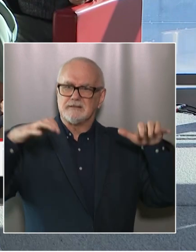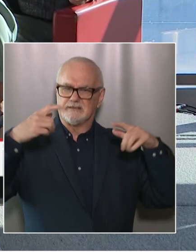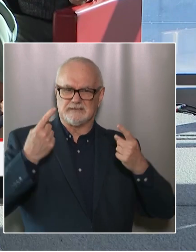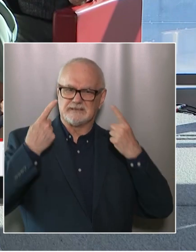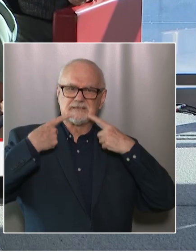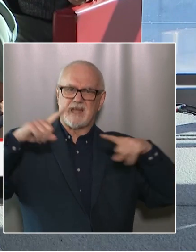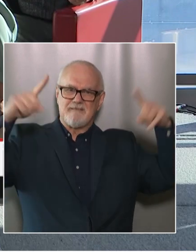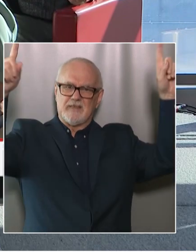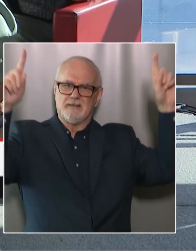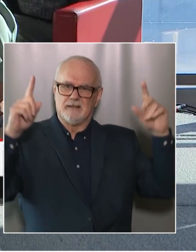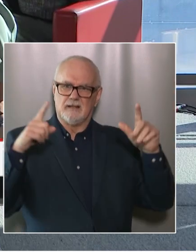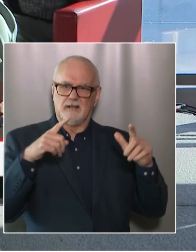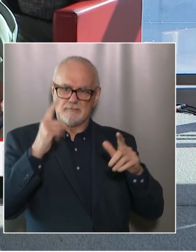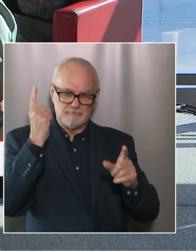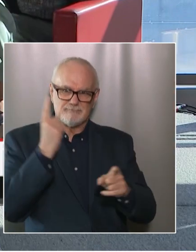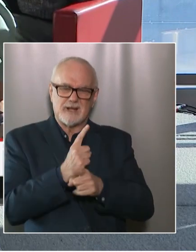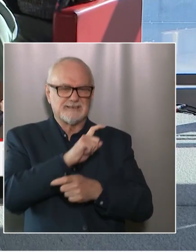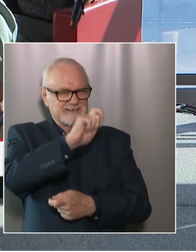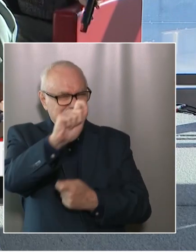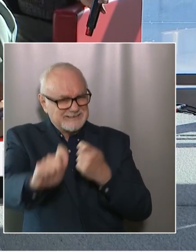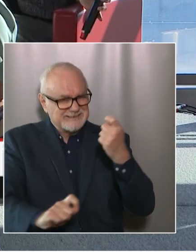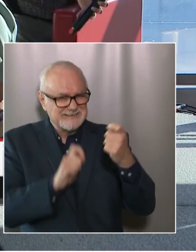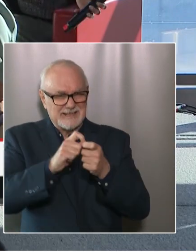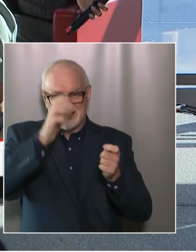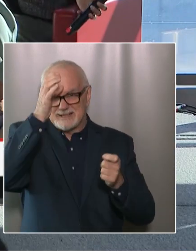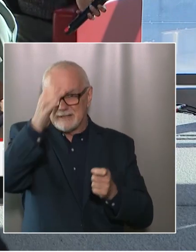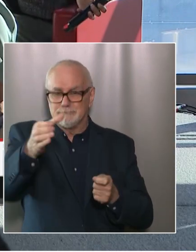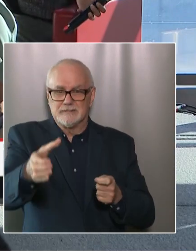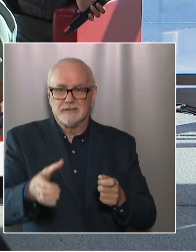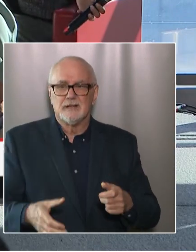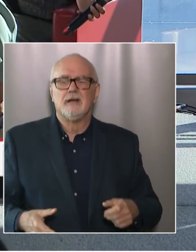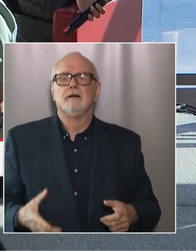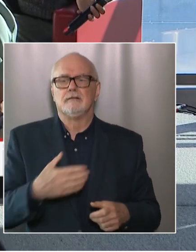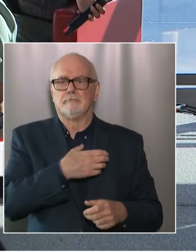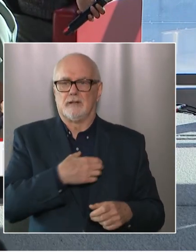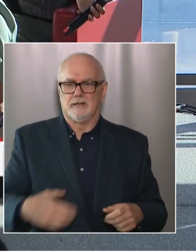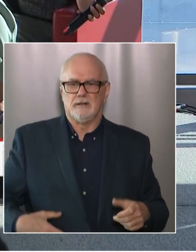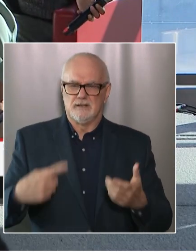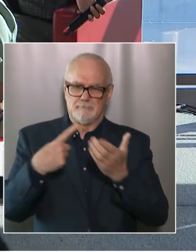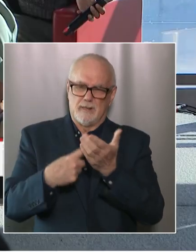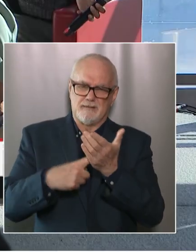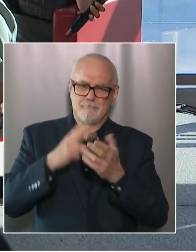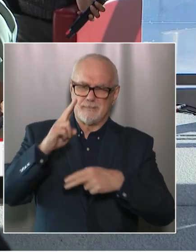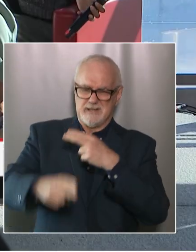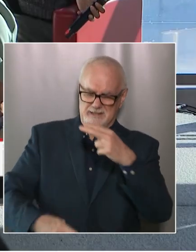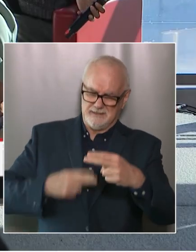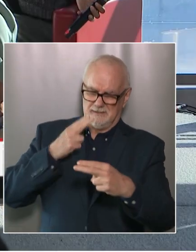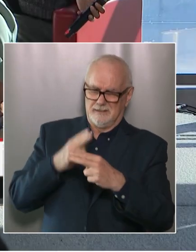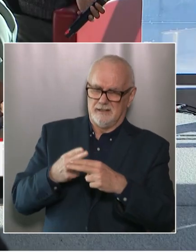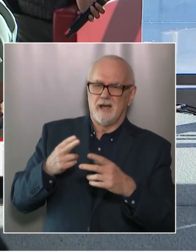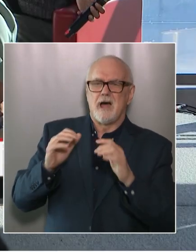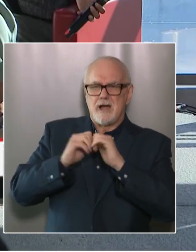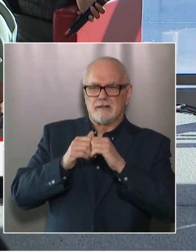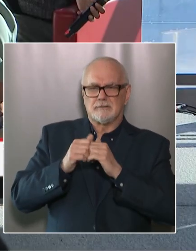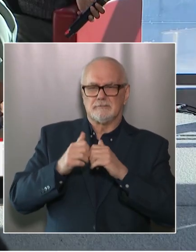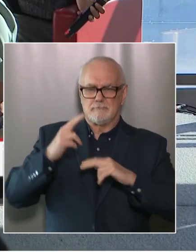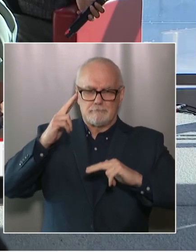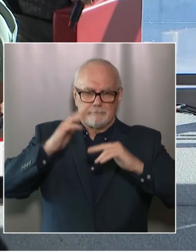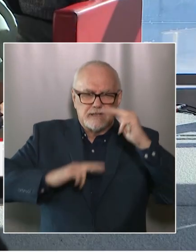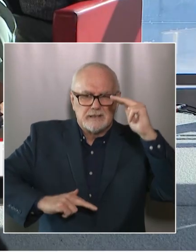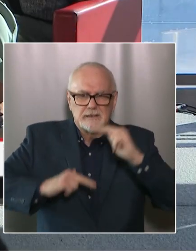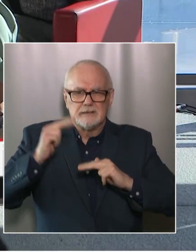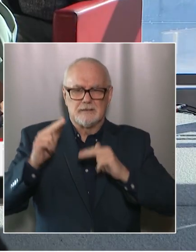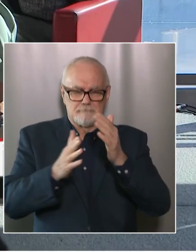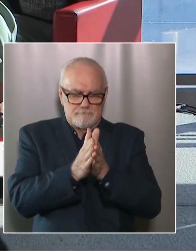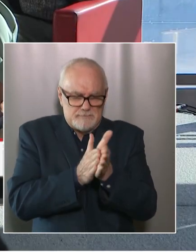Mayor, you've talked about building, and you have built sort of incredible momentum which sort of brings me to something that